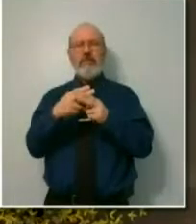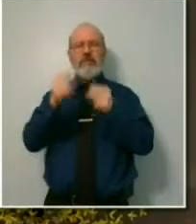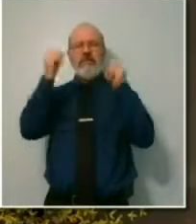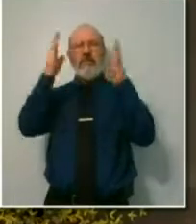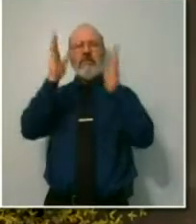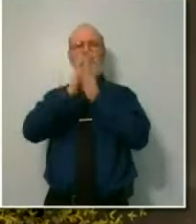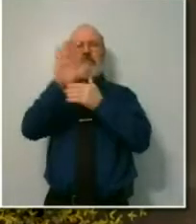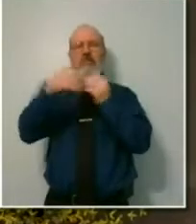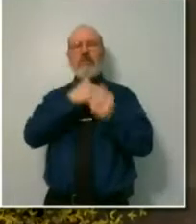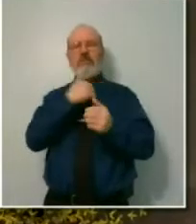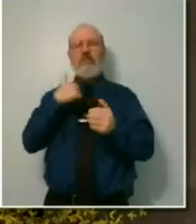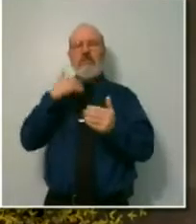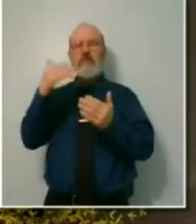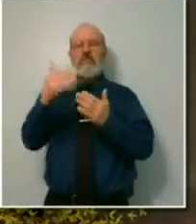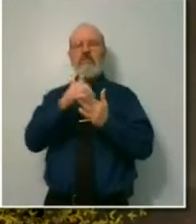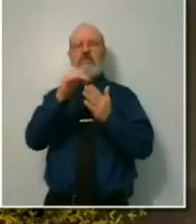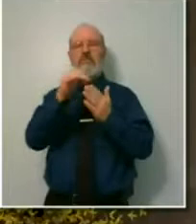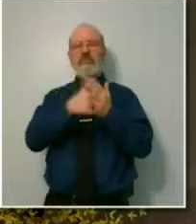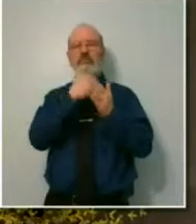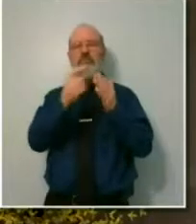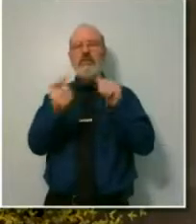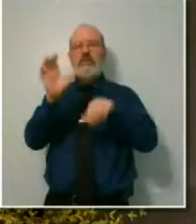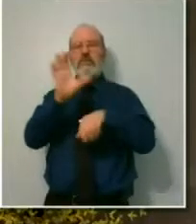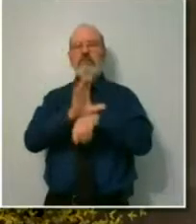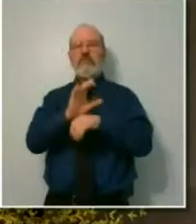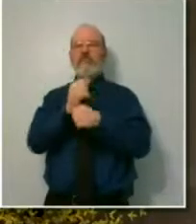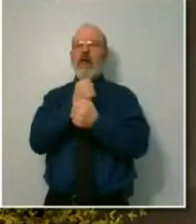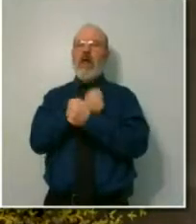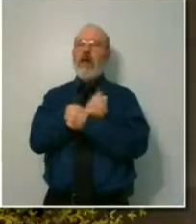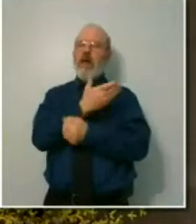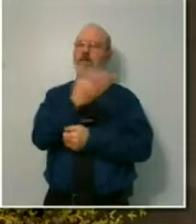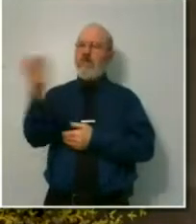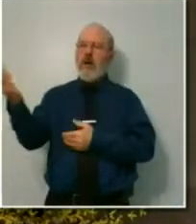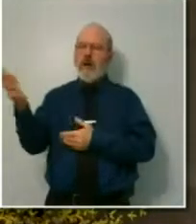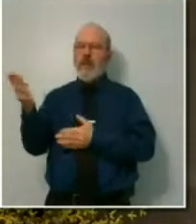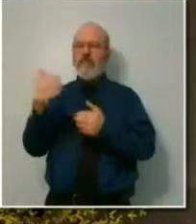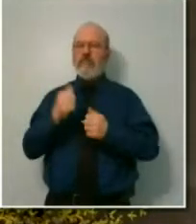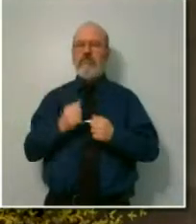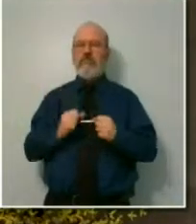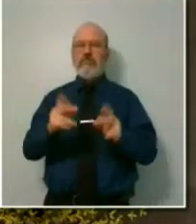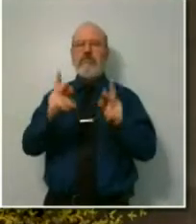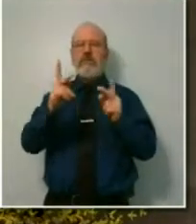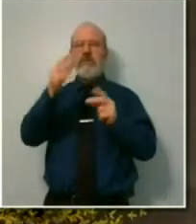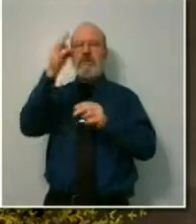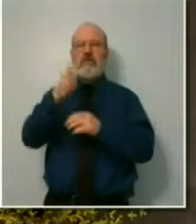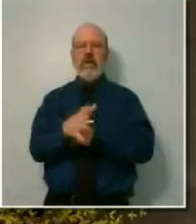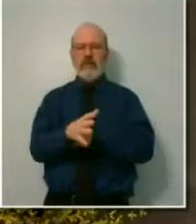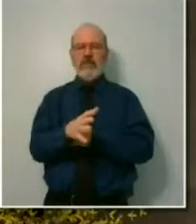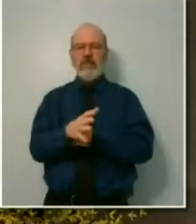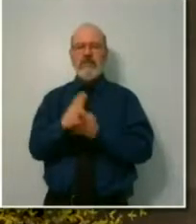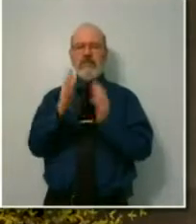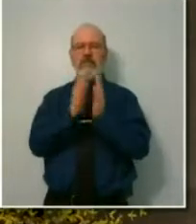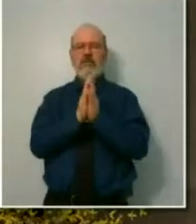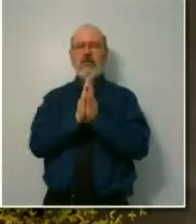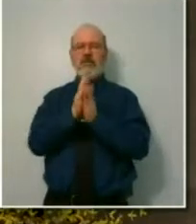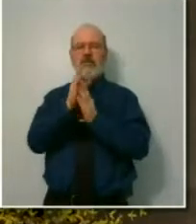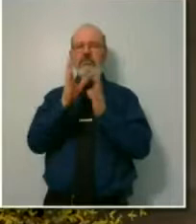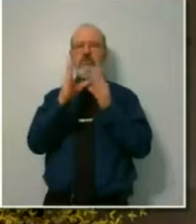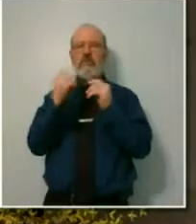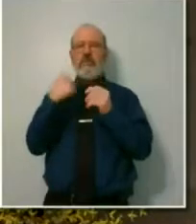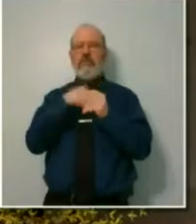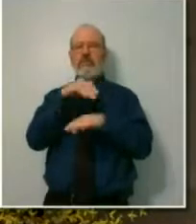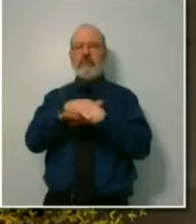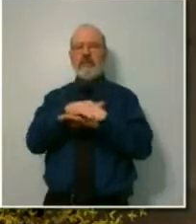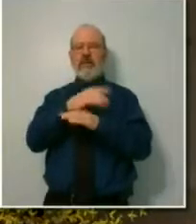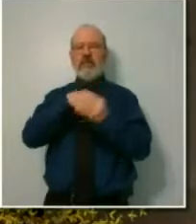of New Testament Baptist Church tonight. I love them, and I'm privileged to be their pastor. I pray that you'll meet with us tonight around your